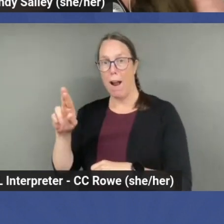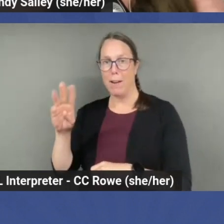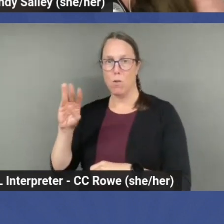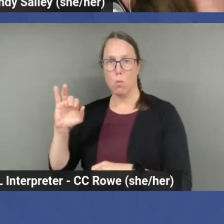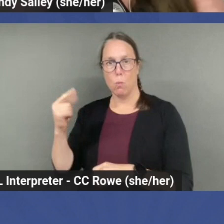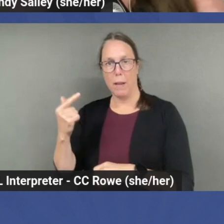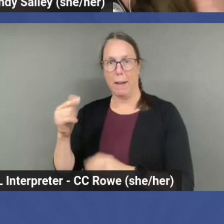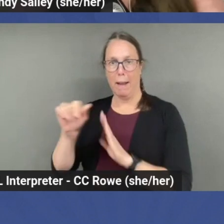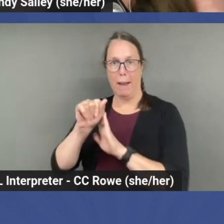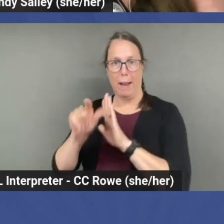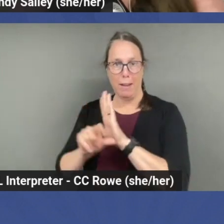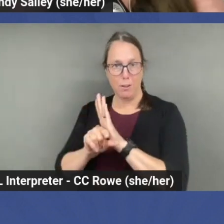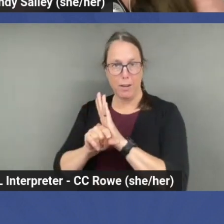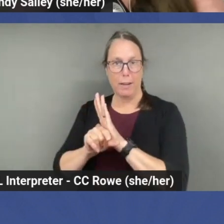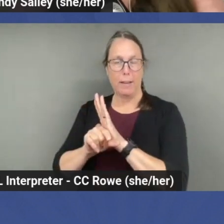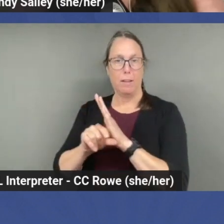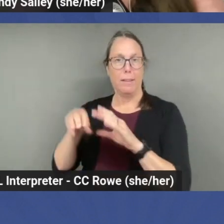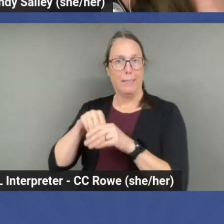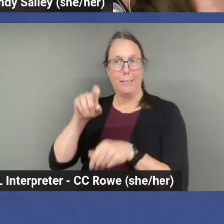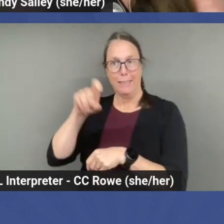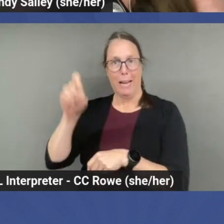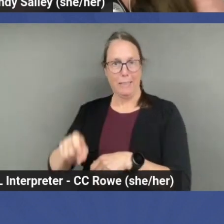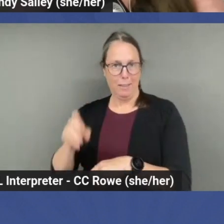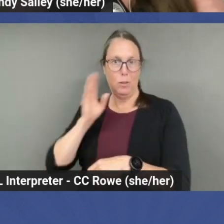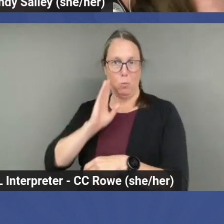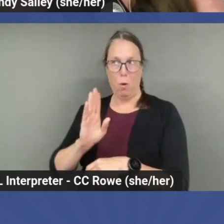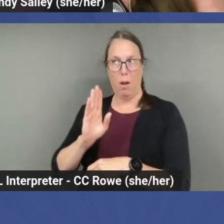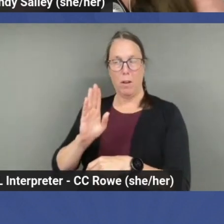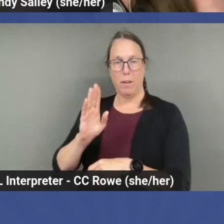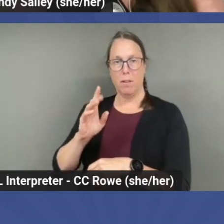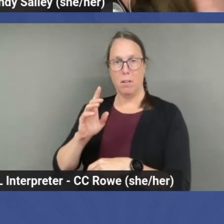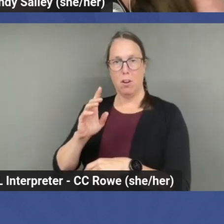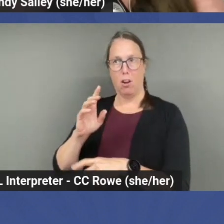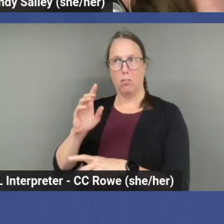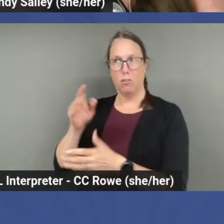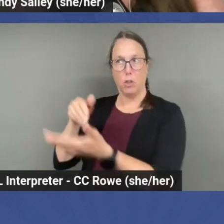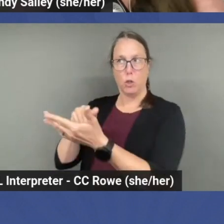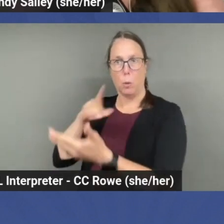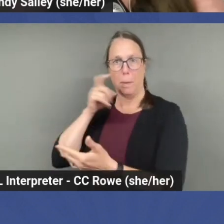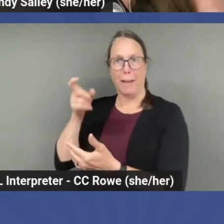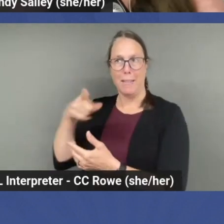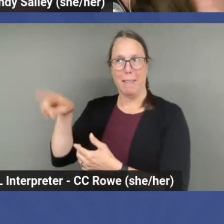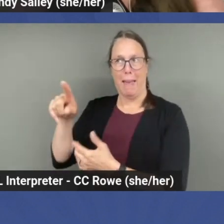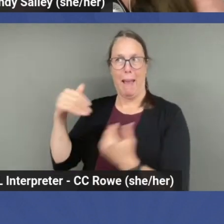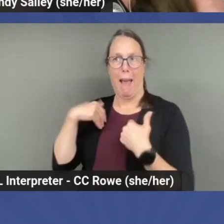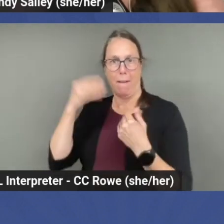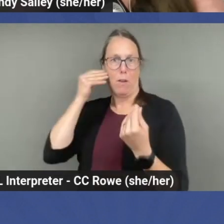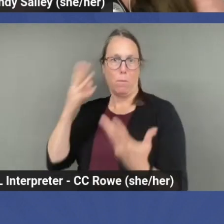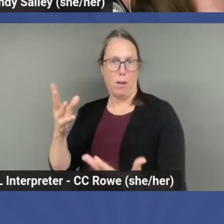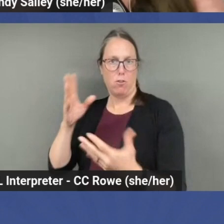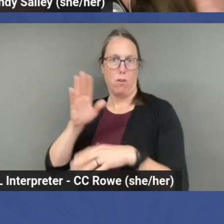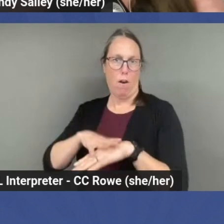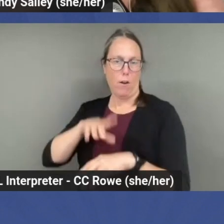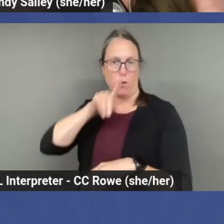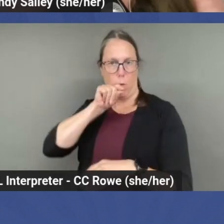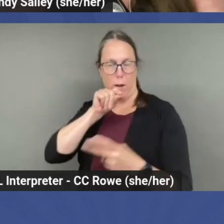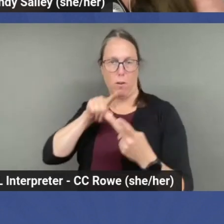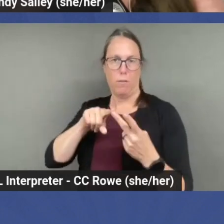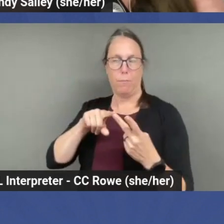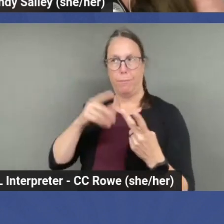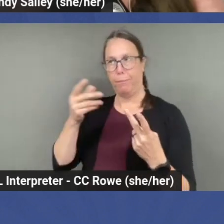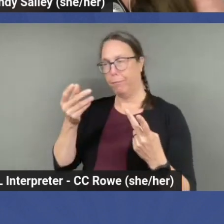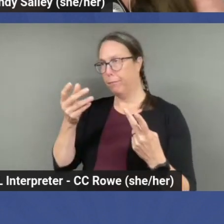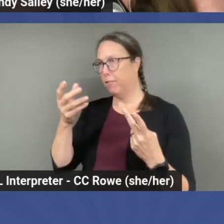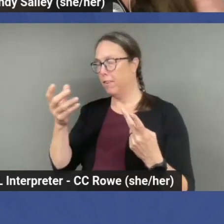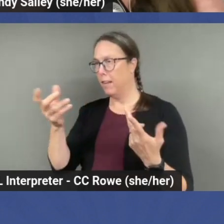after them for hosting abortion information on Twitter, on Instagram, etc. So that's really what we have to be thinking about.